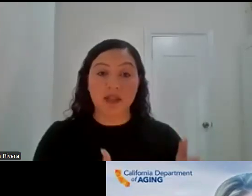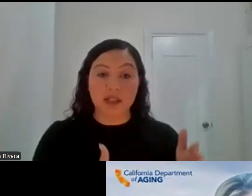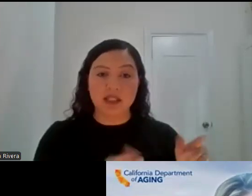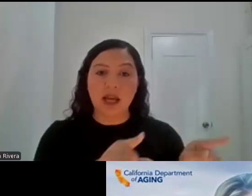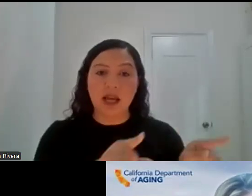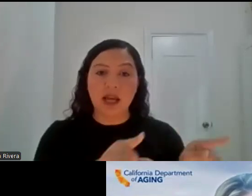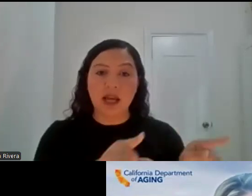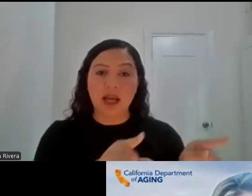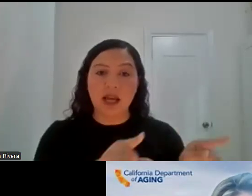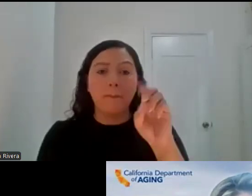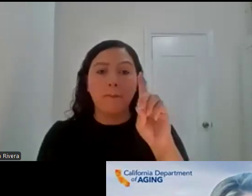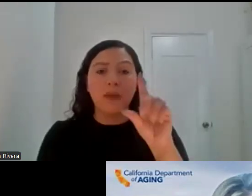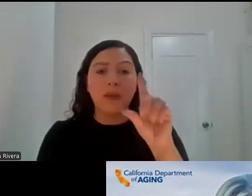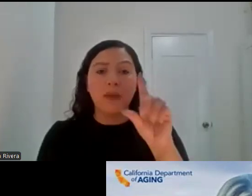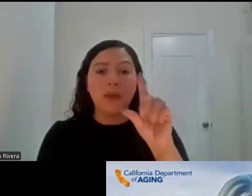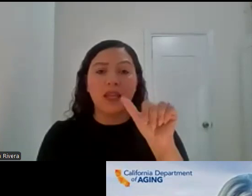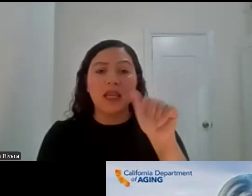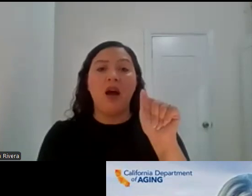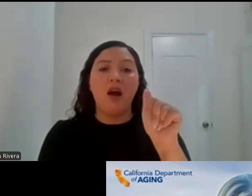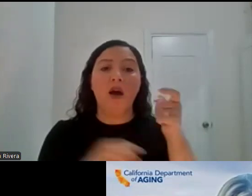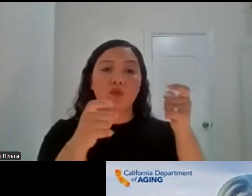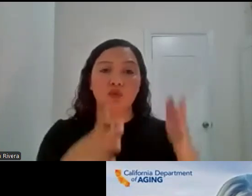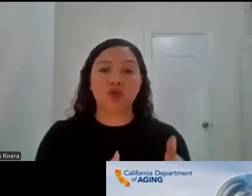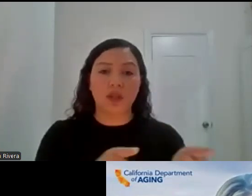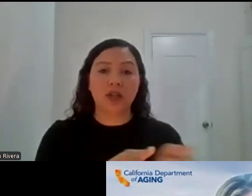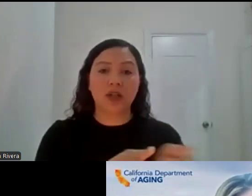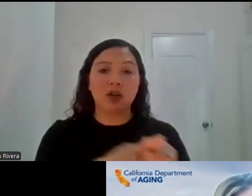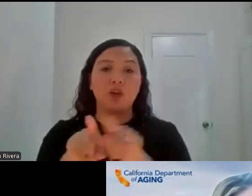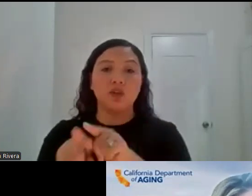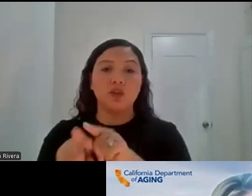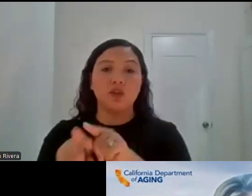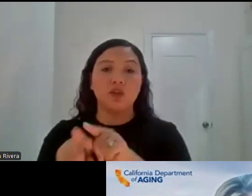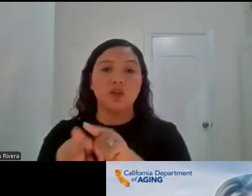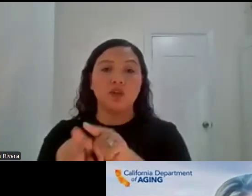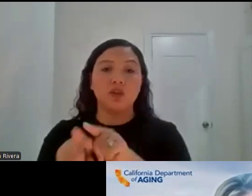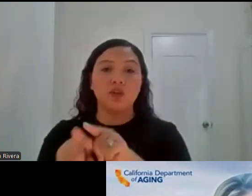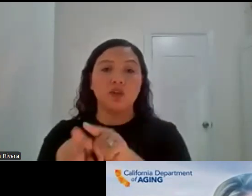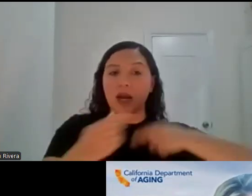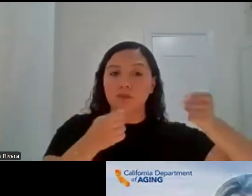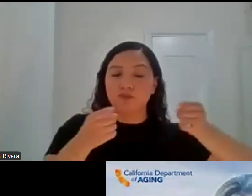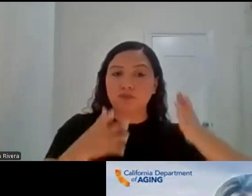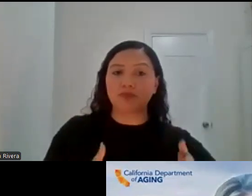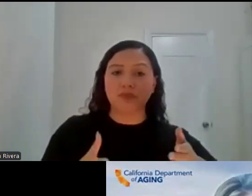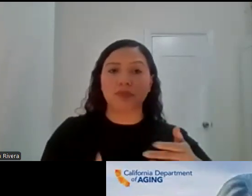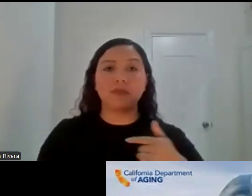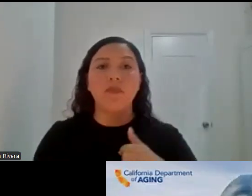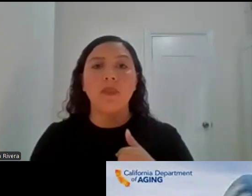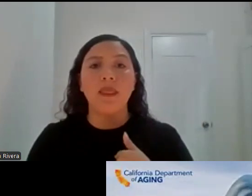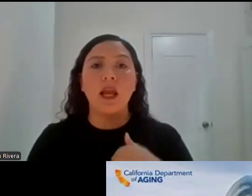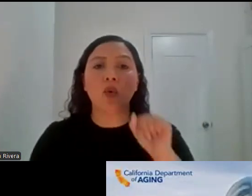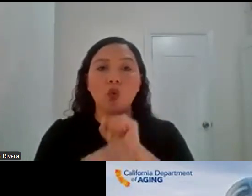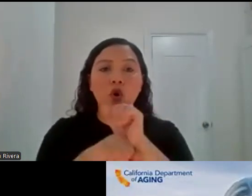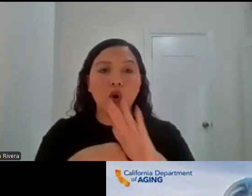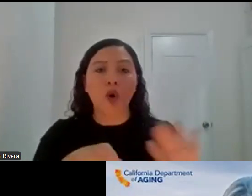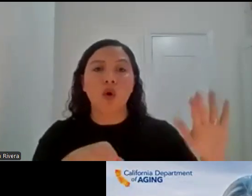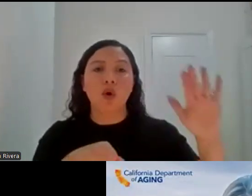So I interface with diverse populations of people. And of course, I work with those in the aging